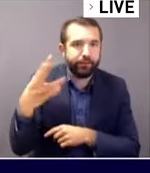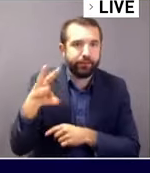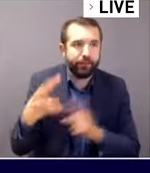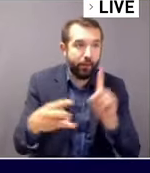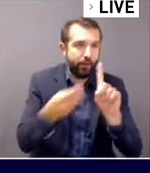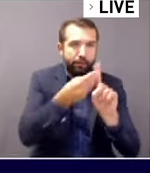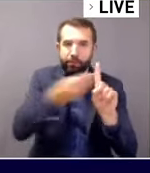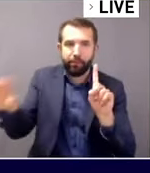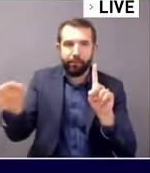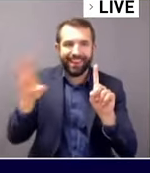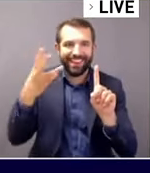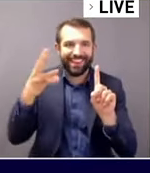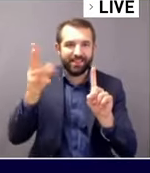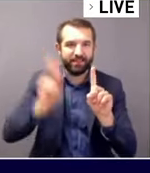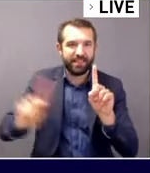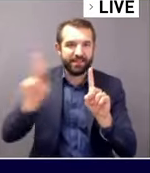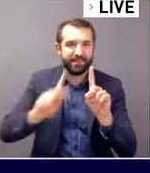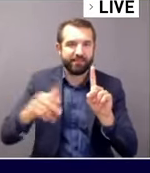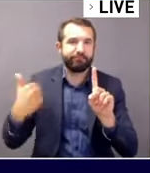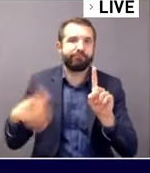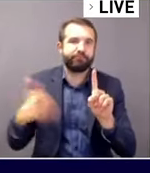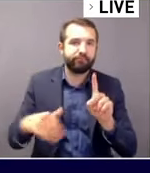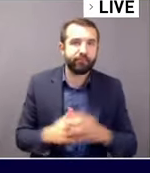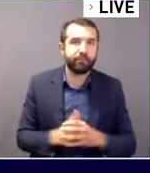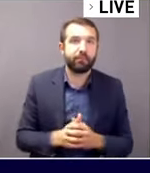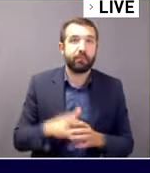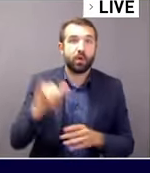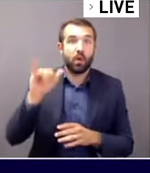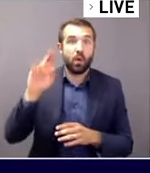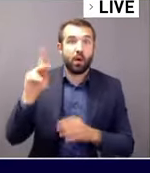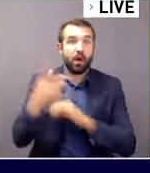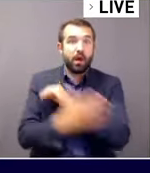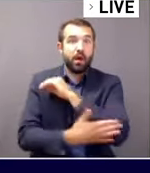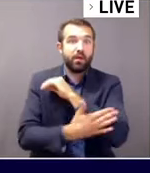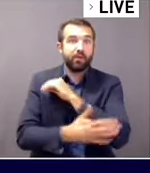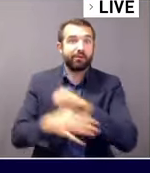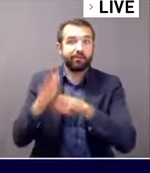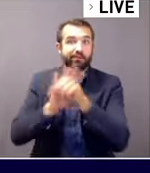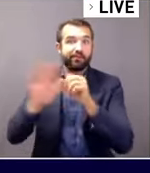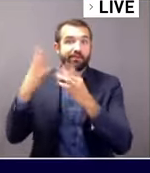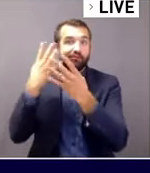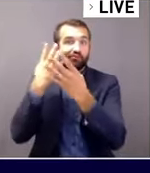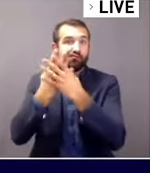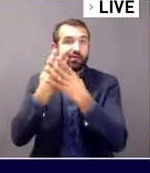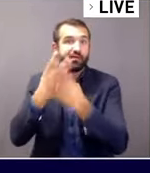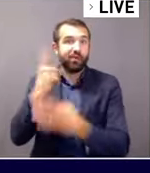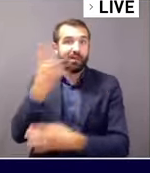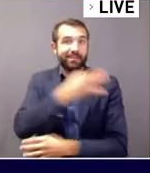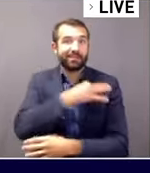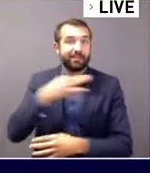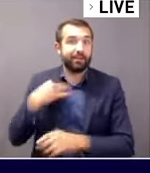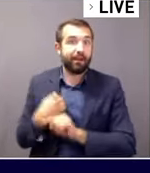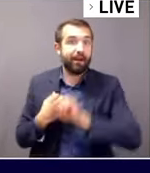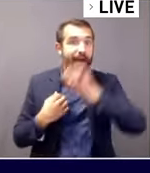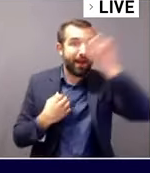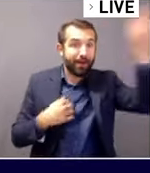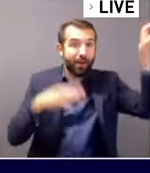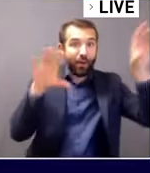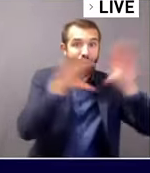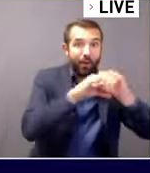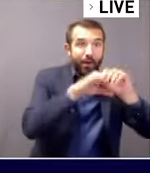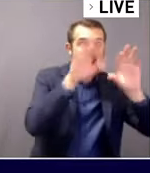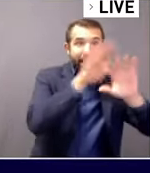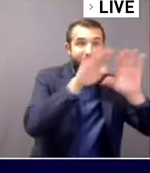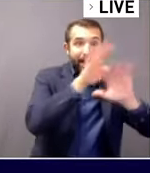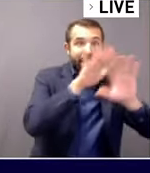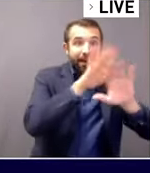addition, there was one member of the York County Jail staff who attended the wedding in Millinocket. In addition to that